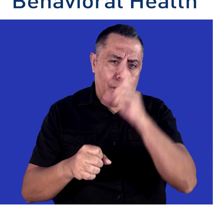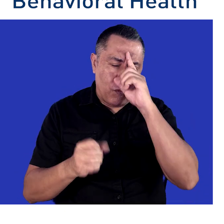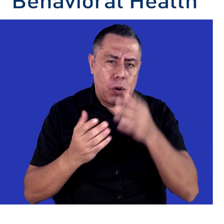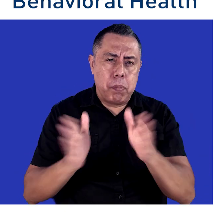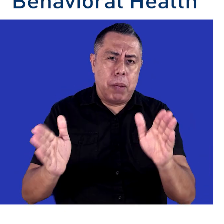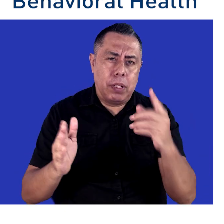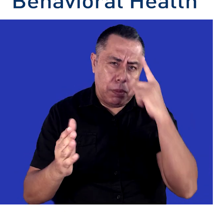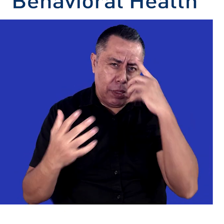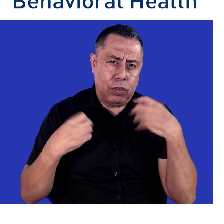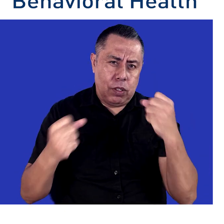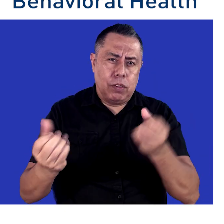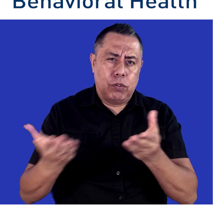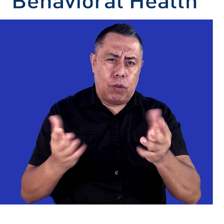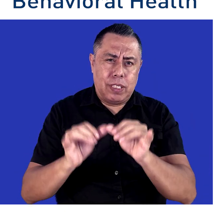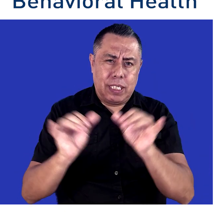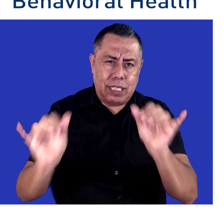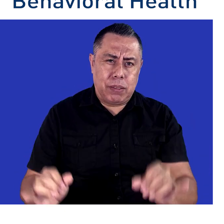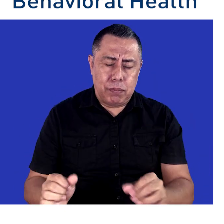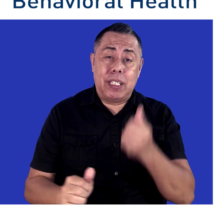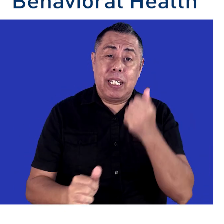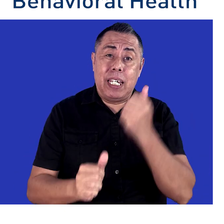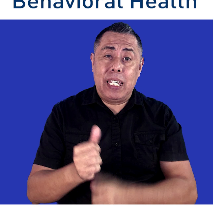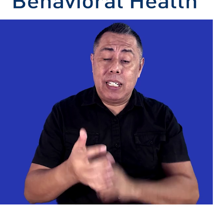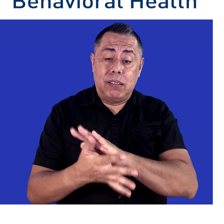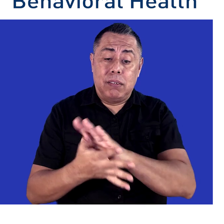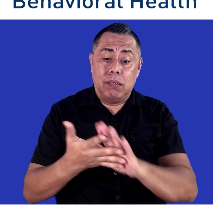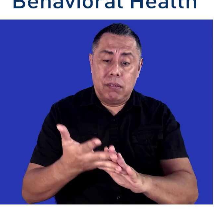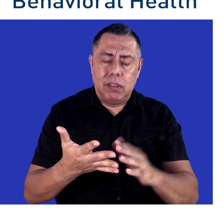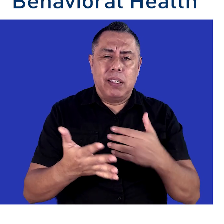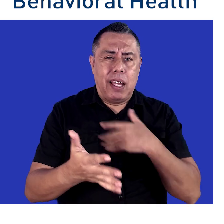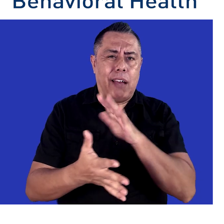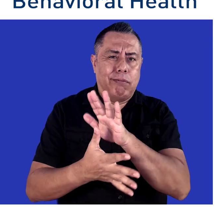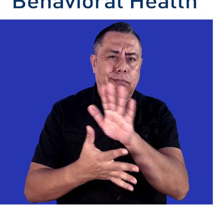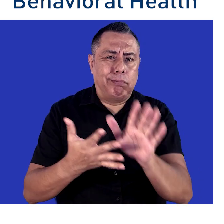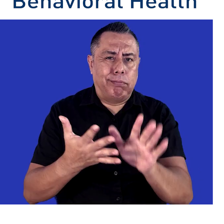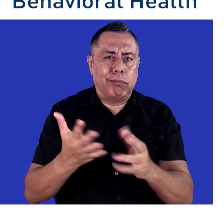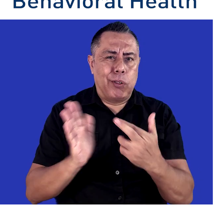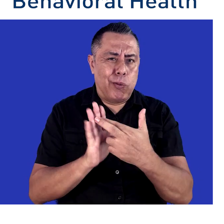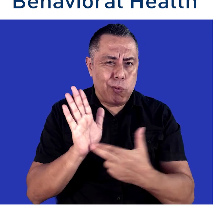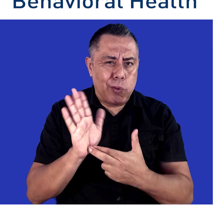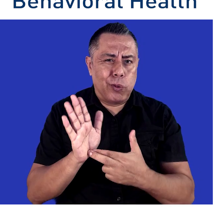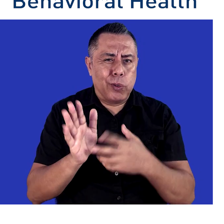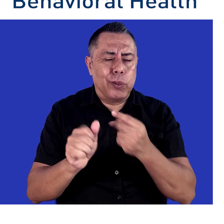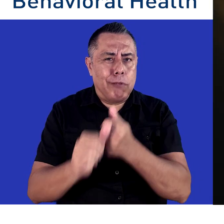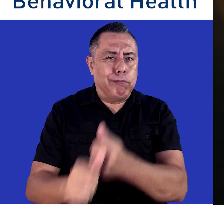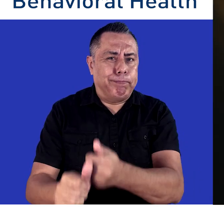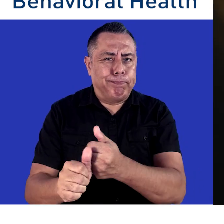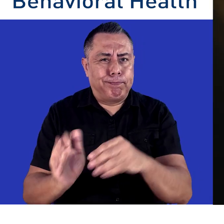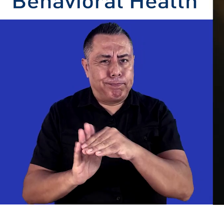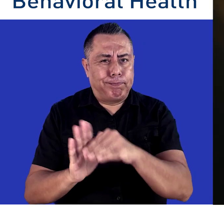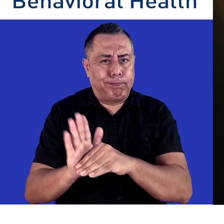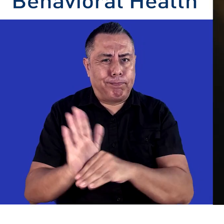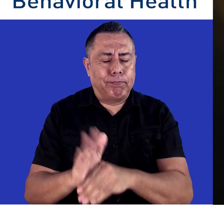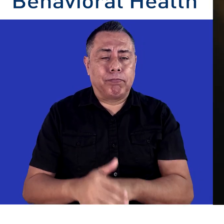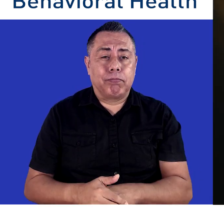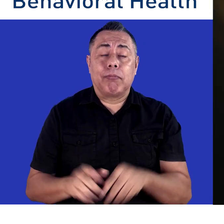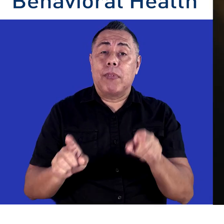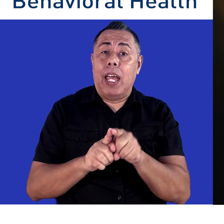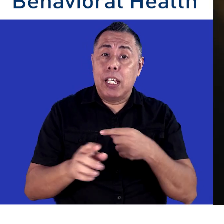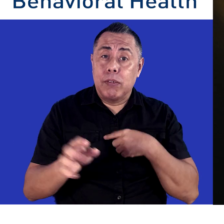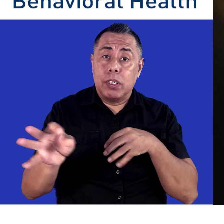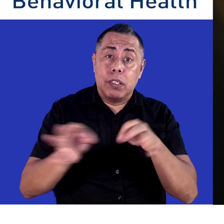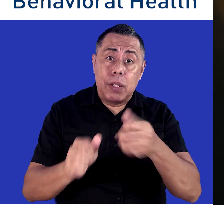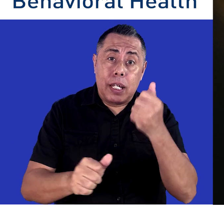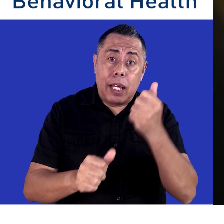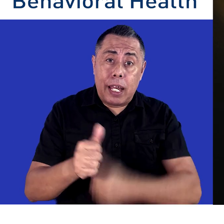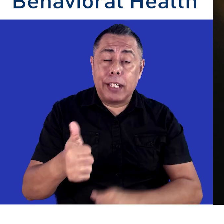area of the public mental health service system, and each has its own rules and regulations. As we introduce each